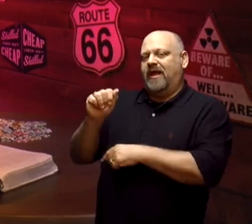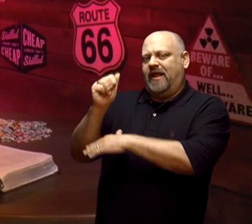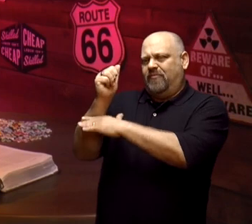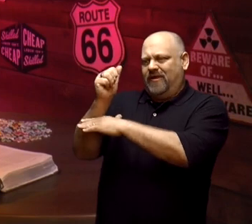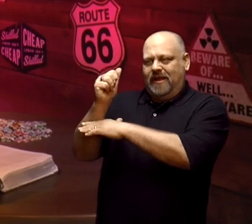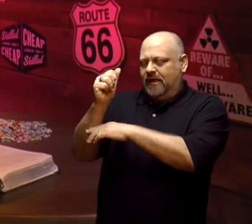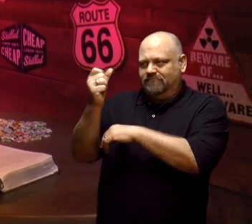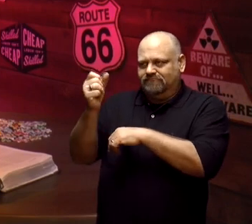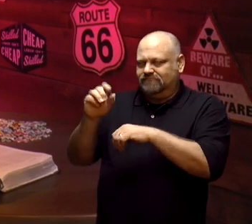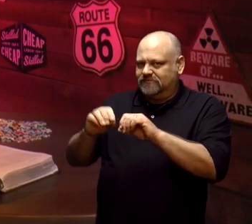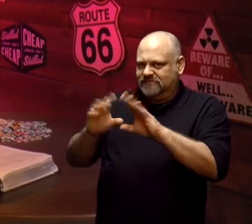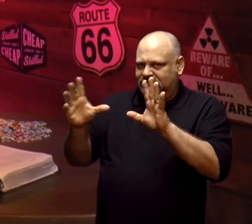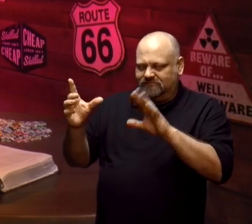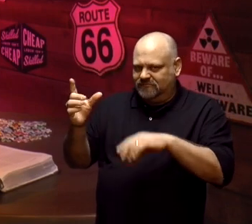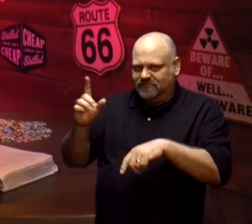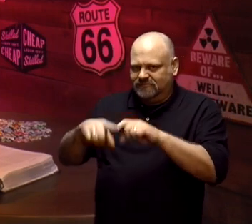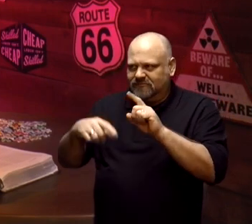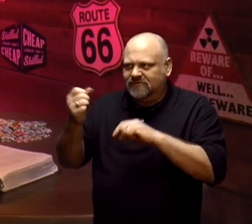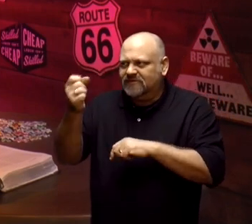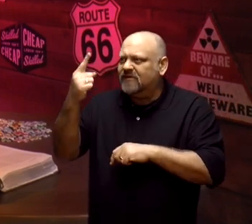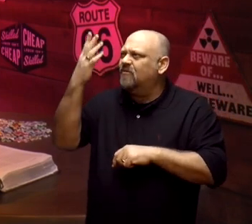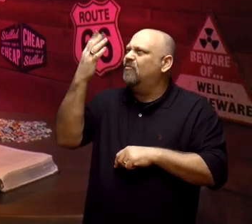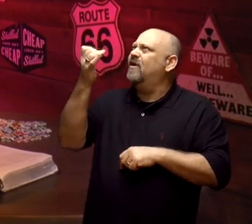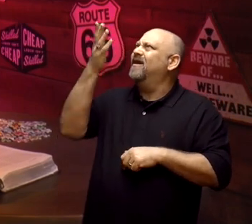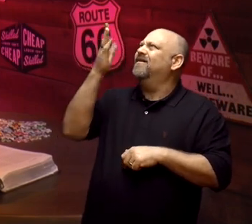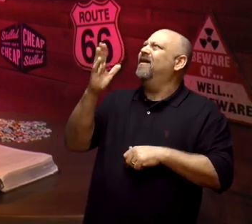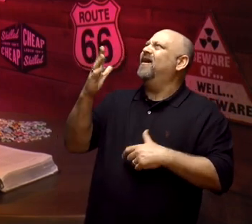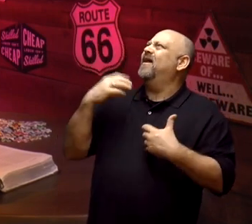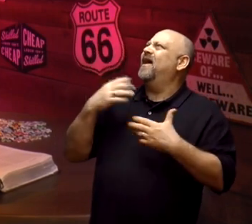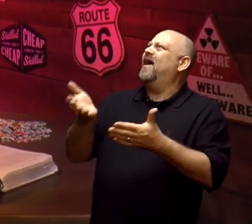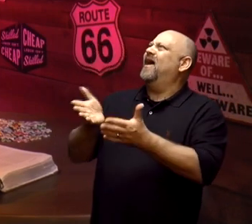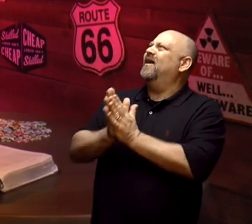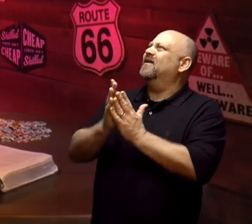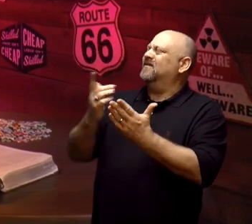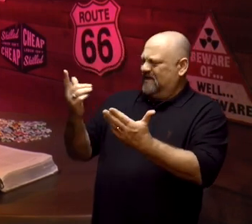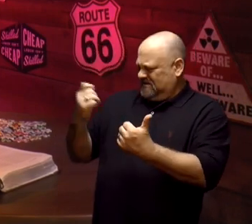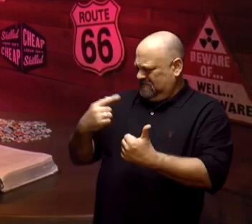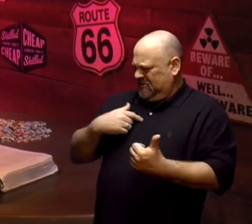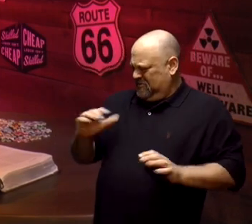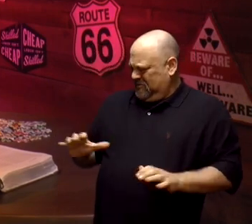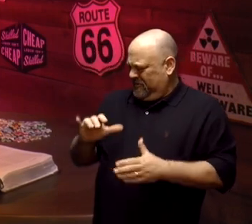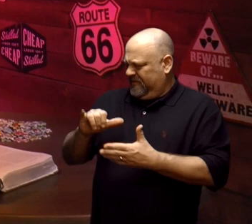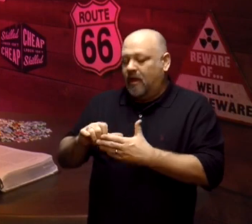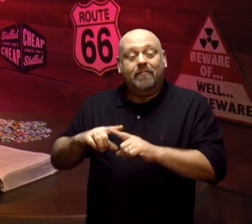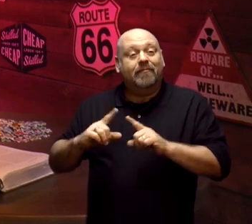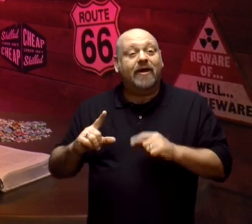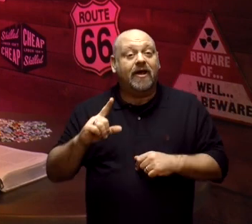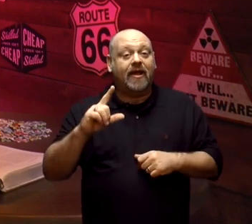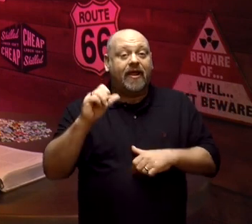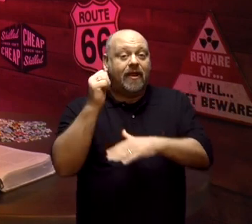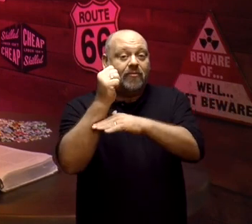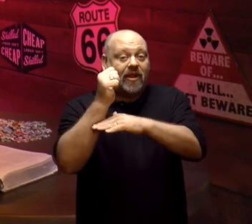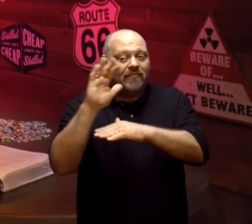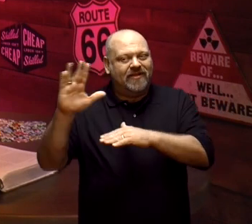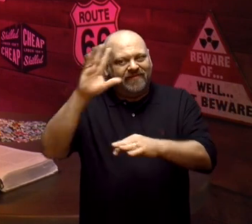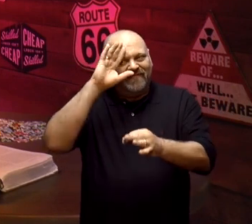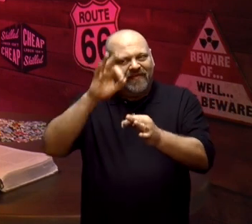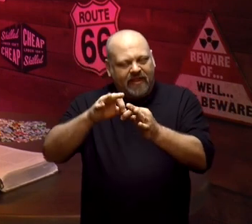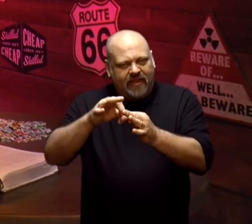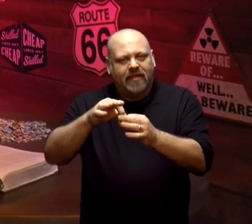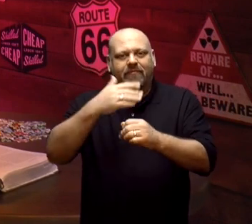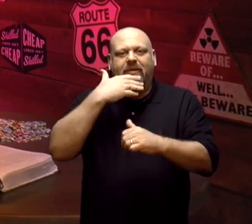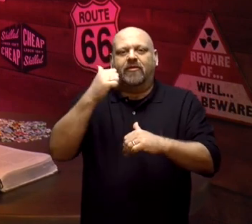not have understood why the Almighty would ask him to do such a thing, Abraham's faith was greater than his ability